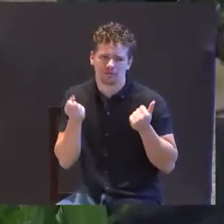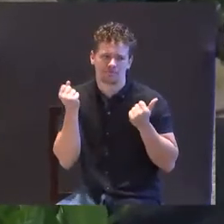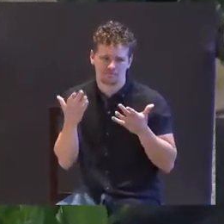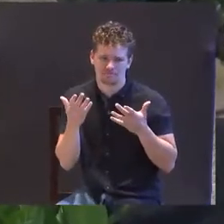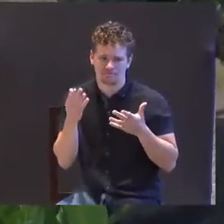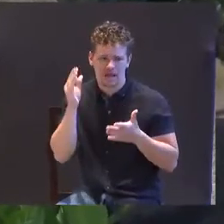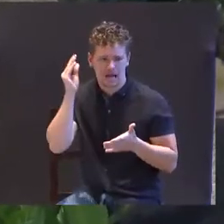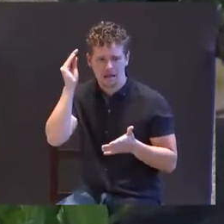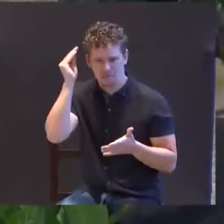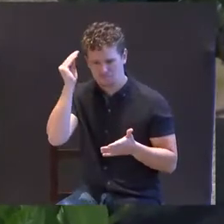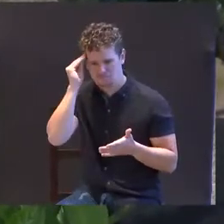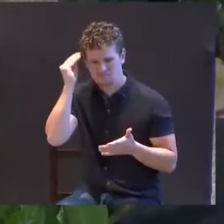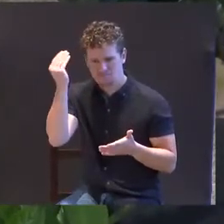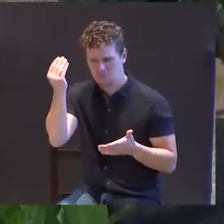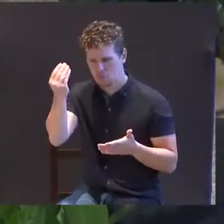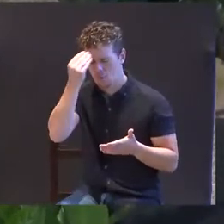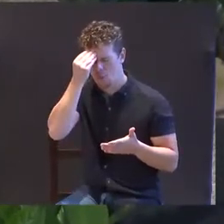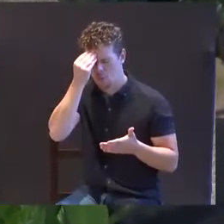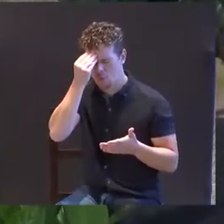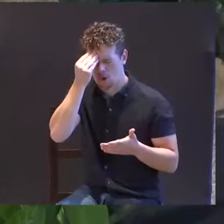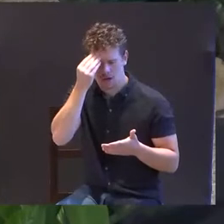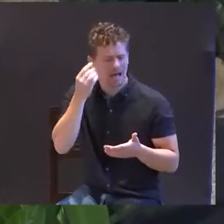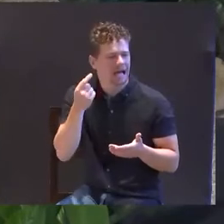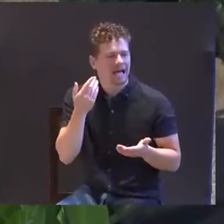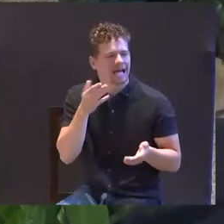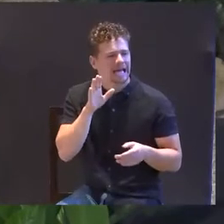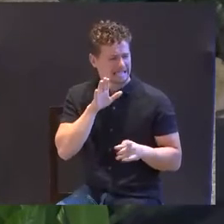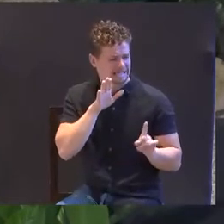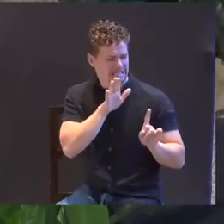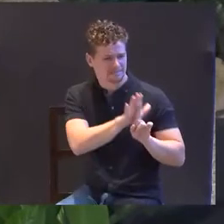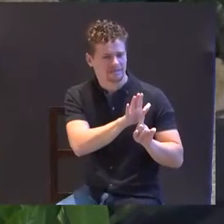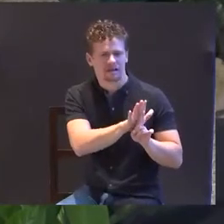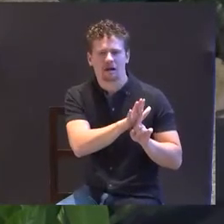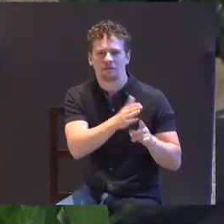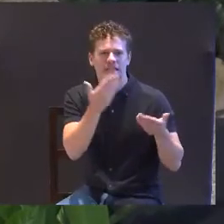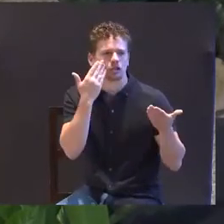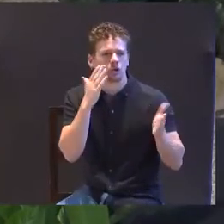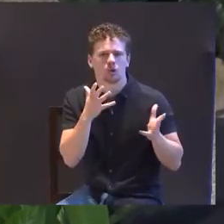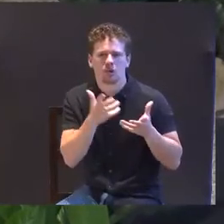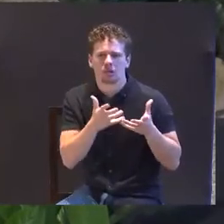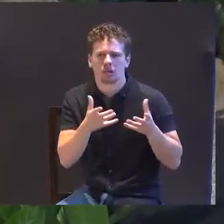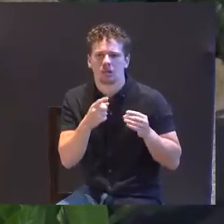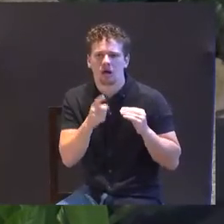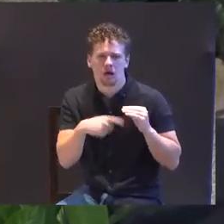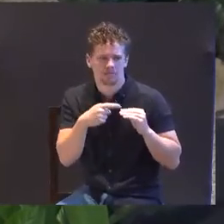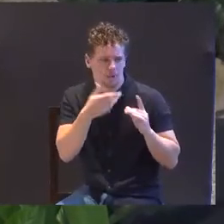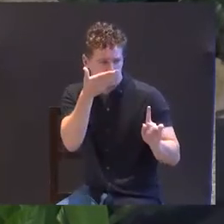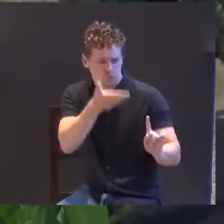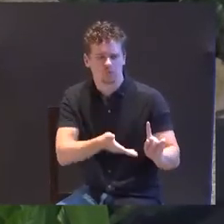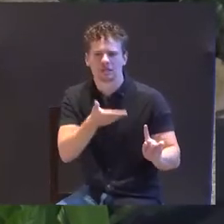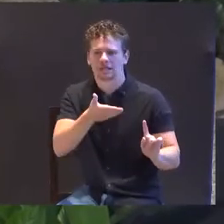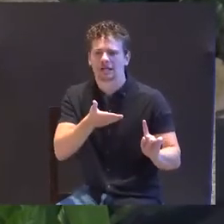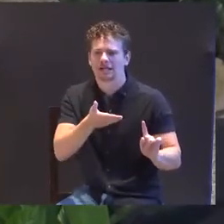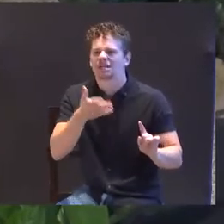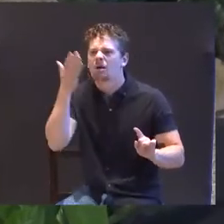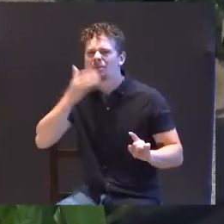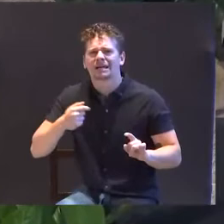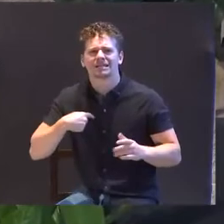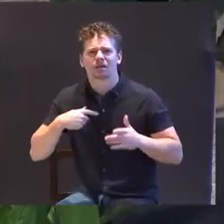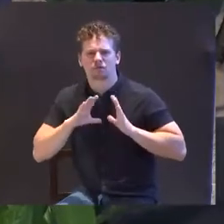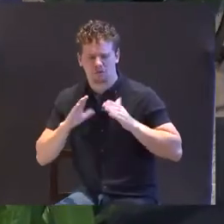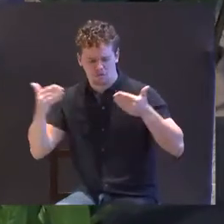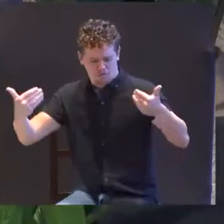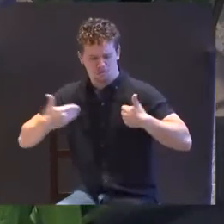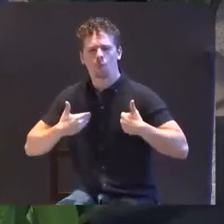don't really remember a lot about James Taylor. Do you know why? Because I was so into myself at that point in my life, at that stage in my